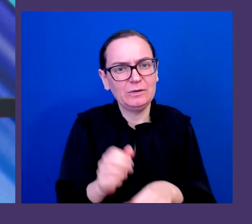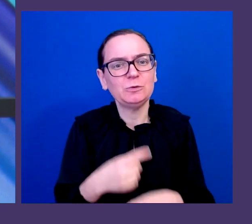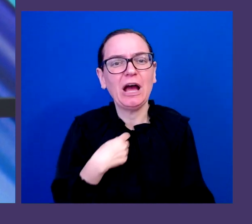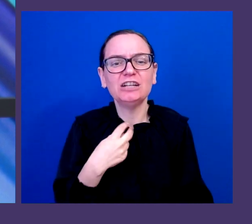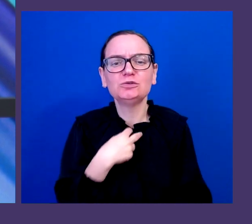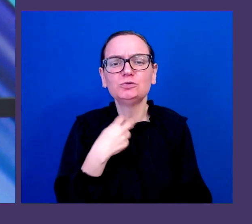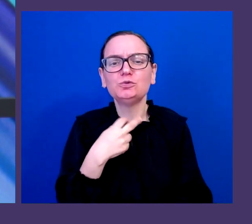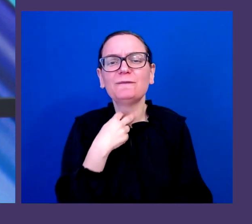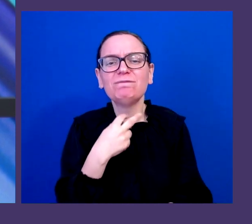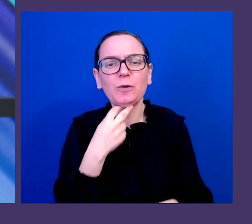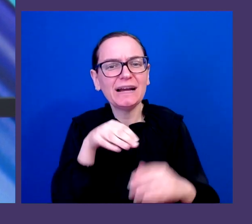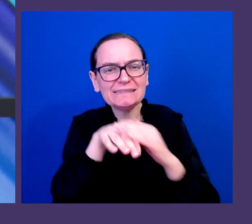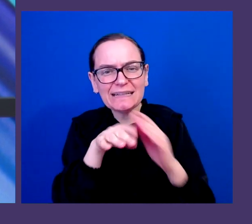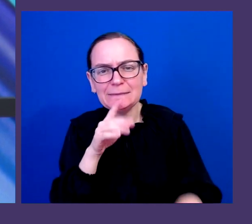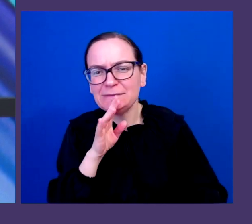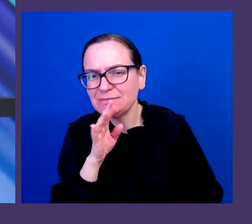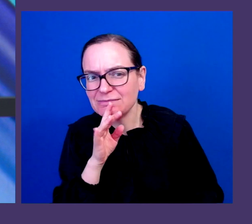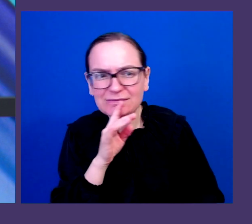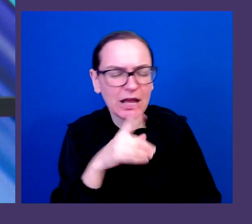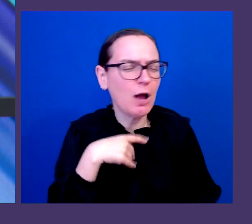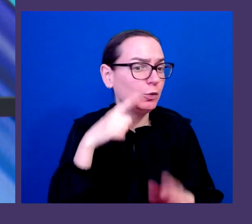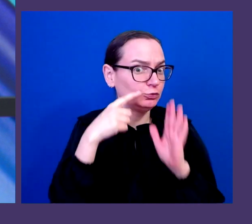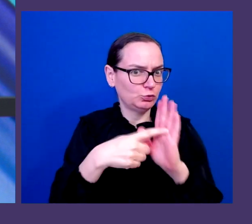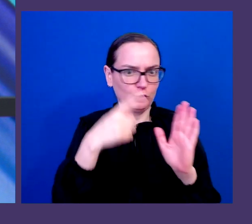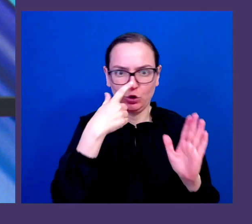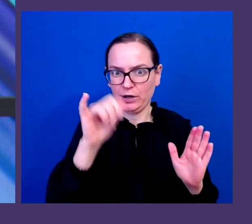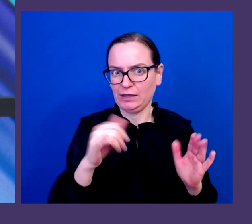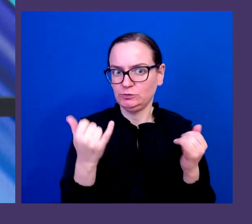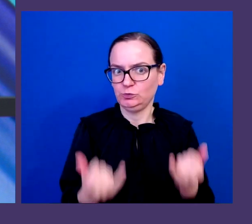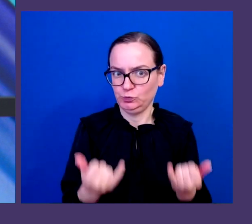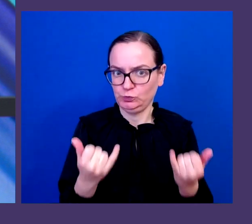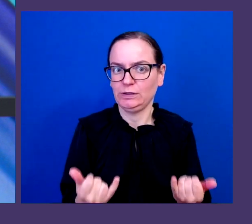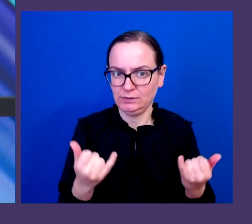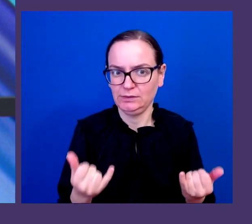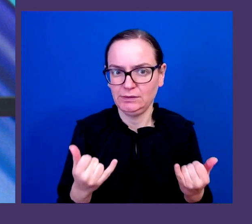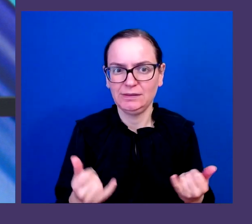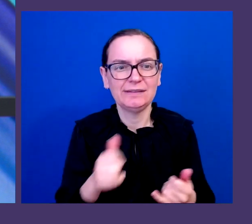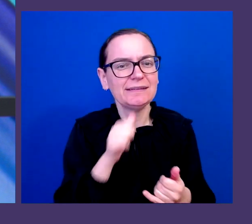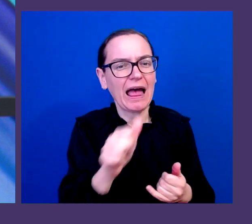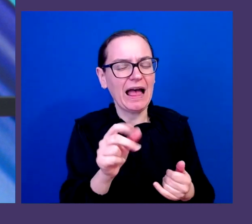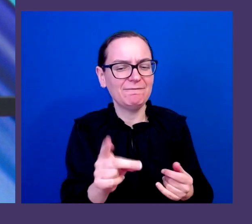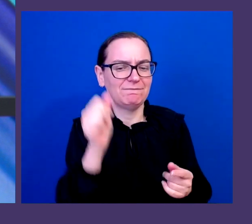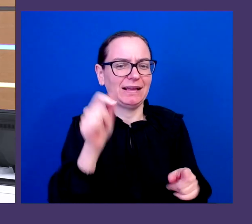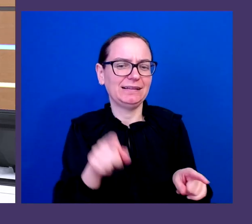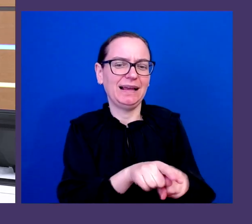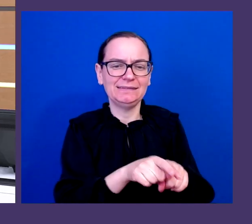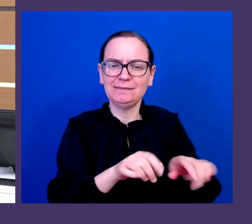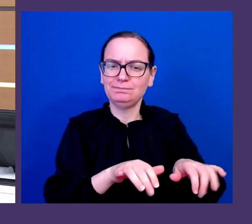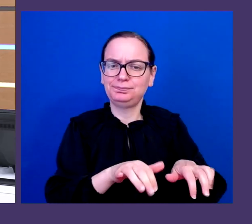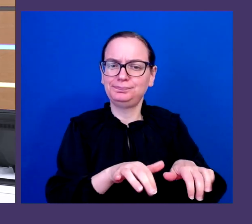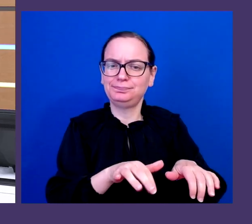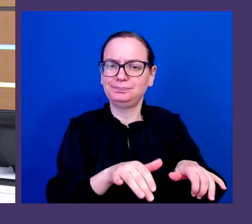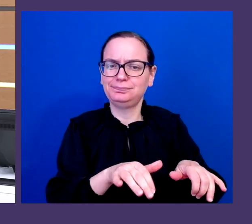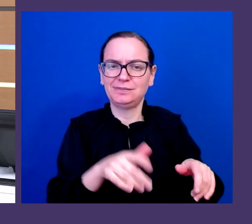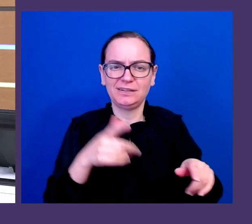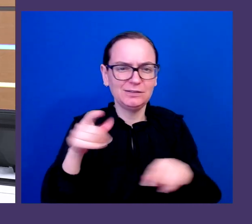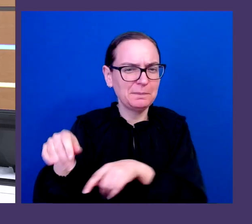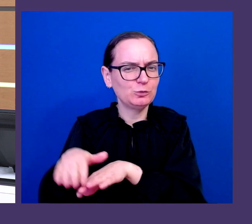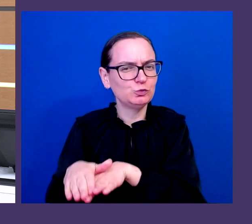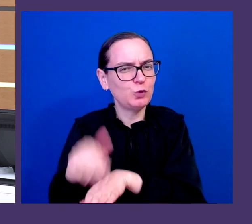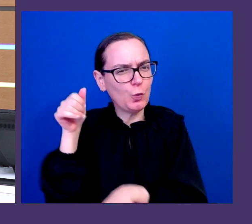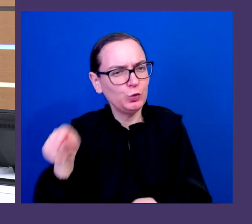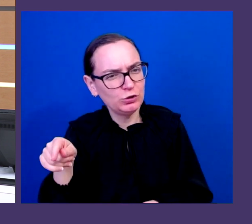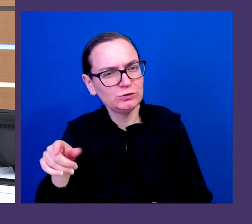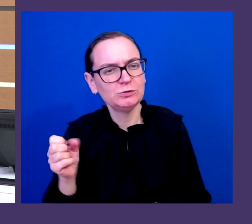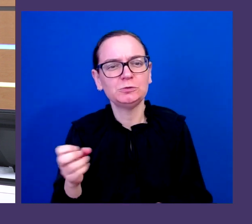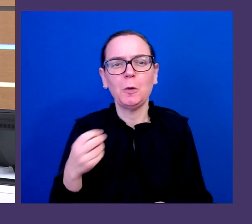use something like Narrative Builder has, one of the best inventions I have seen in a while. I can't